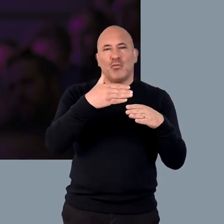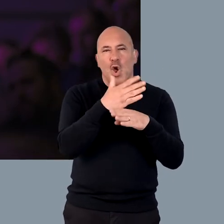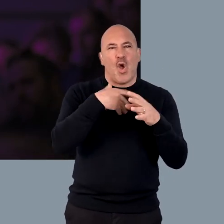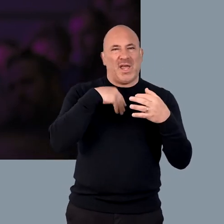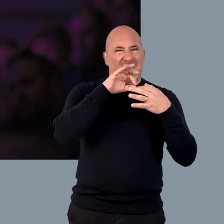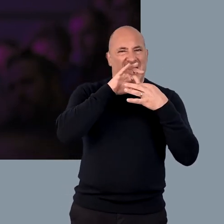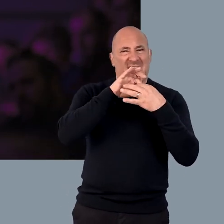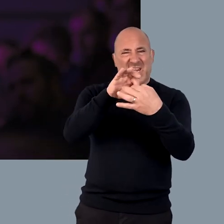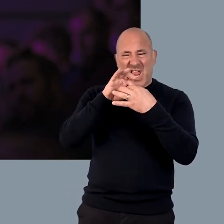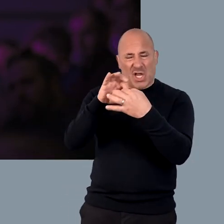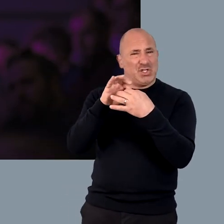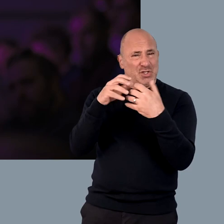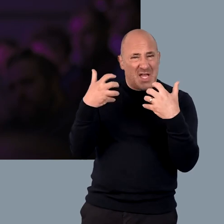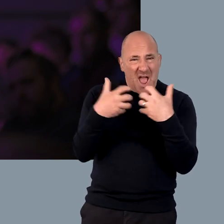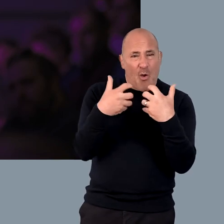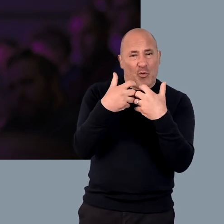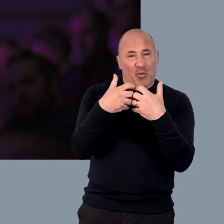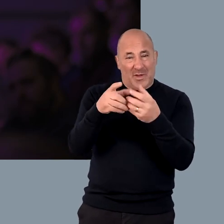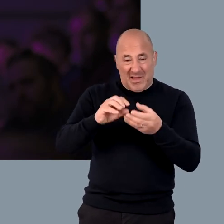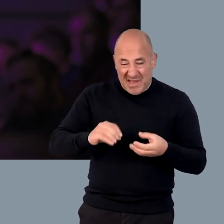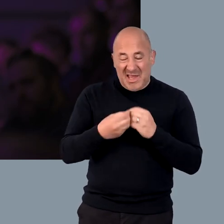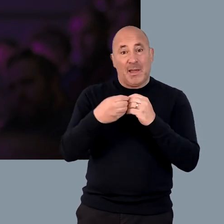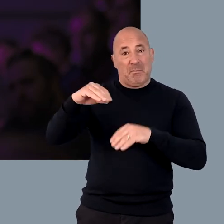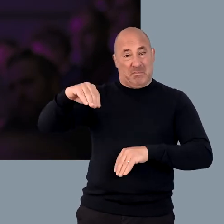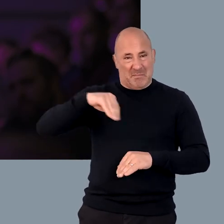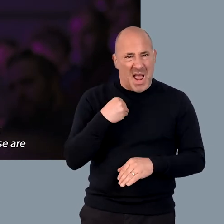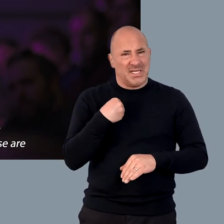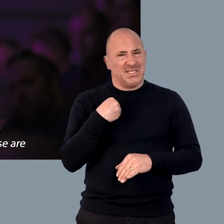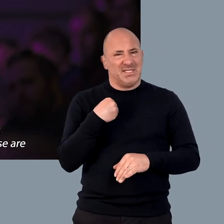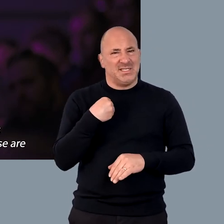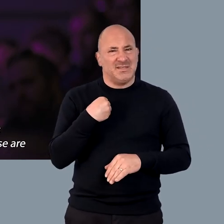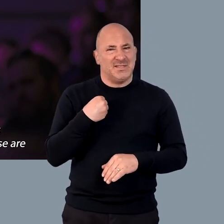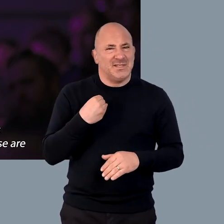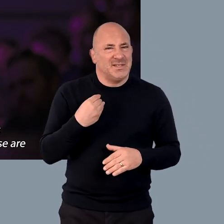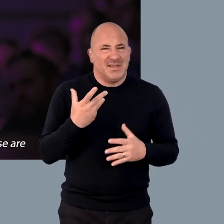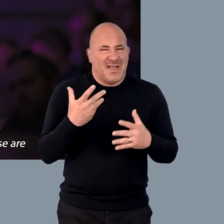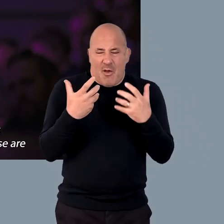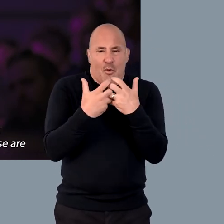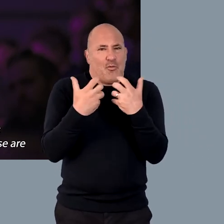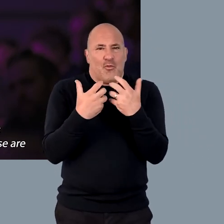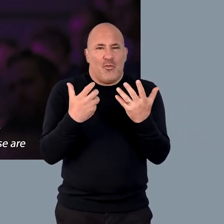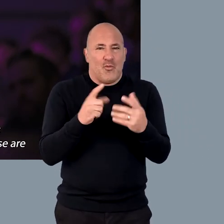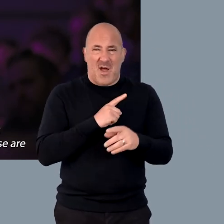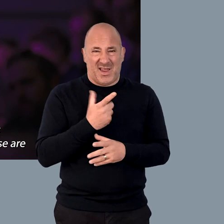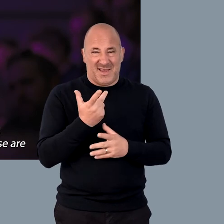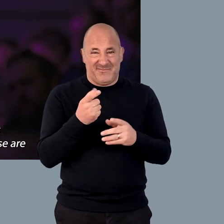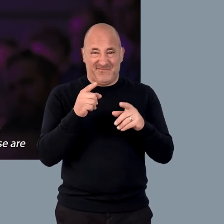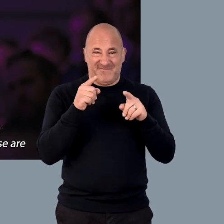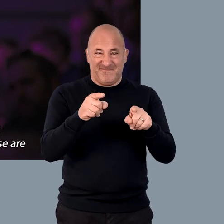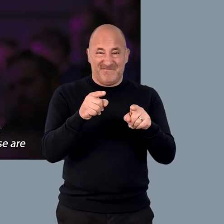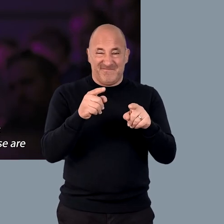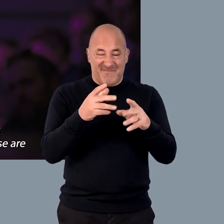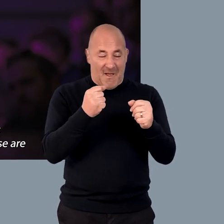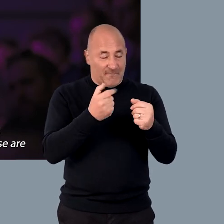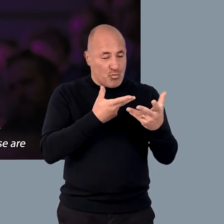kind of Engage with with venues and sort of producers and the system of programming work and getting it made and paid